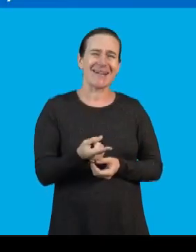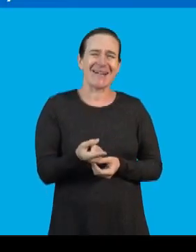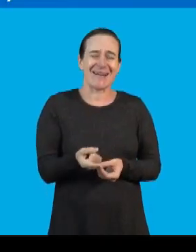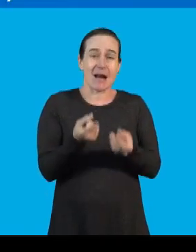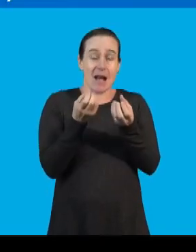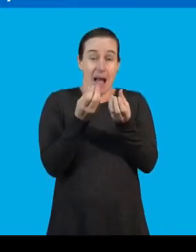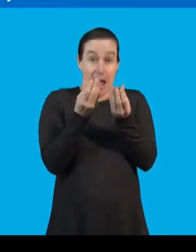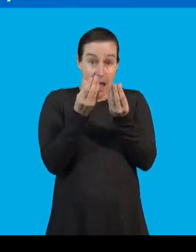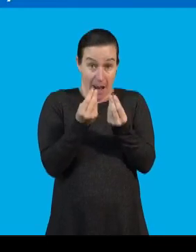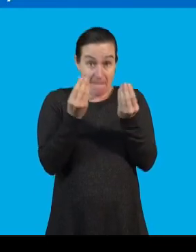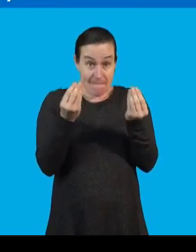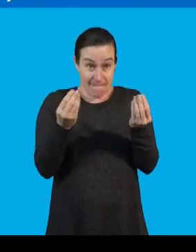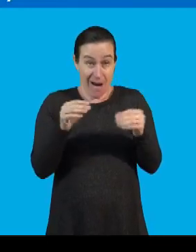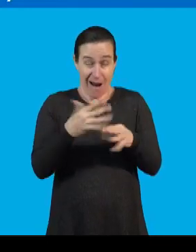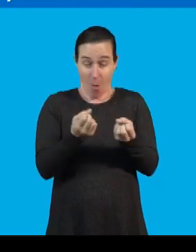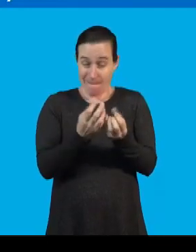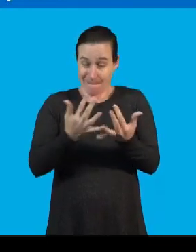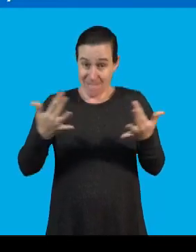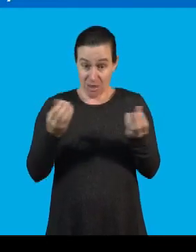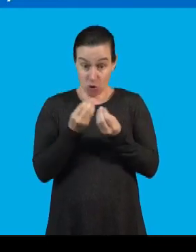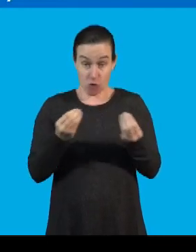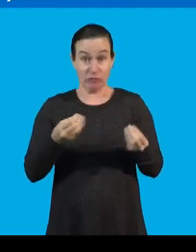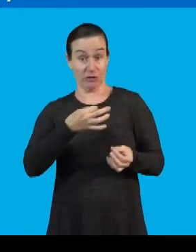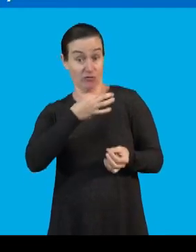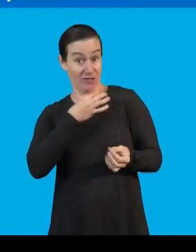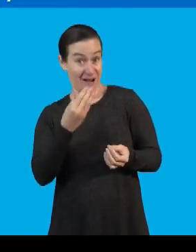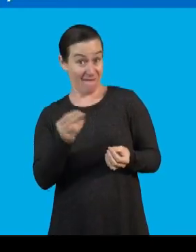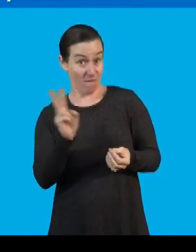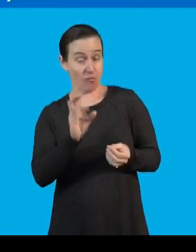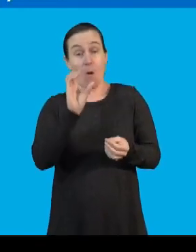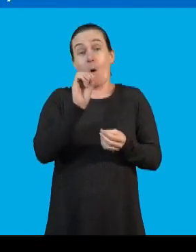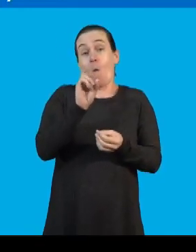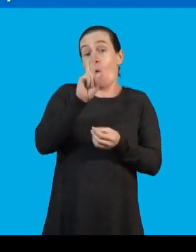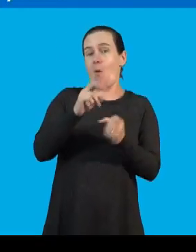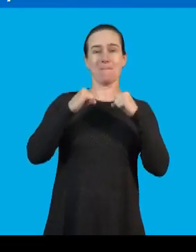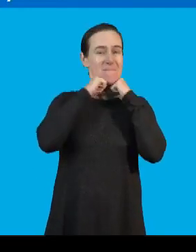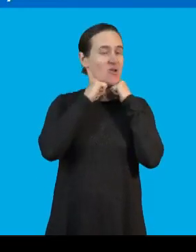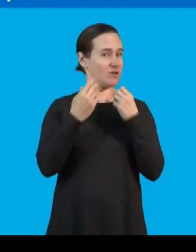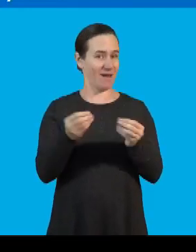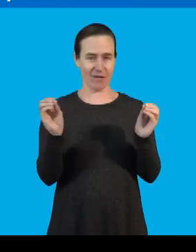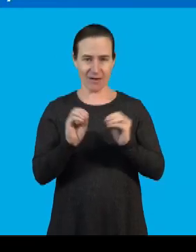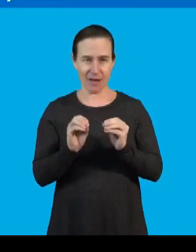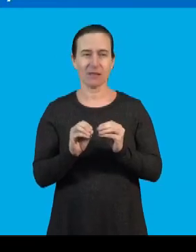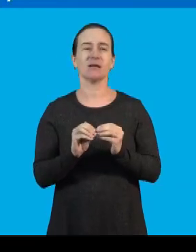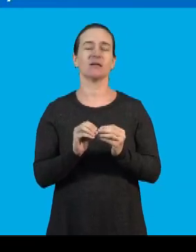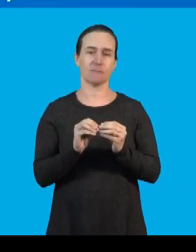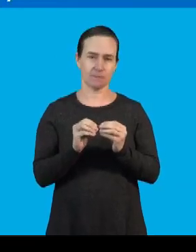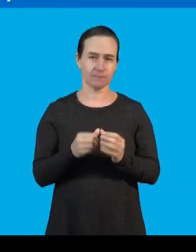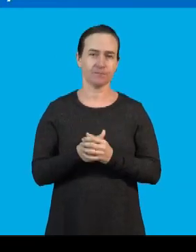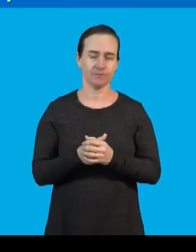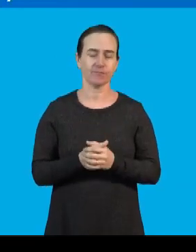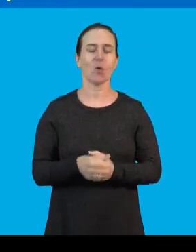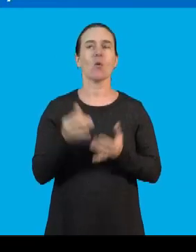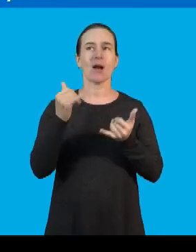text reference. Then we are looking for the numbers of orphaned or vulnerable children.